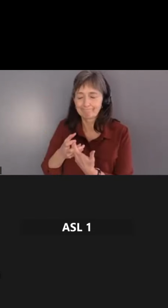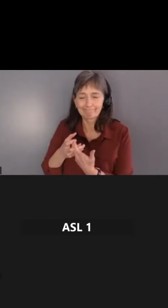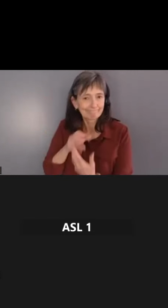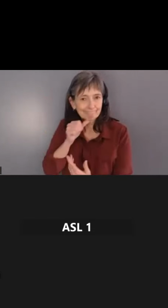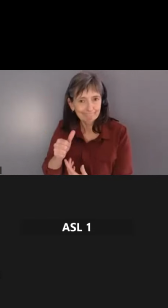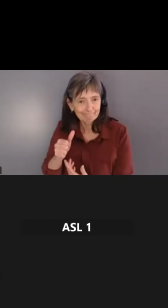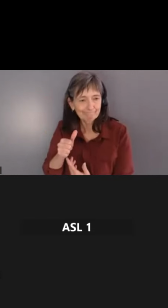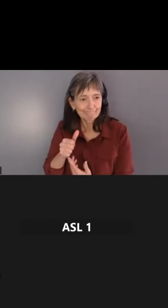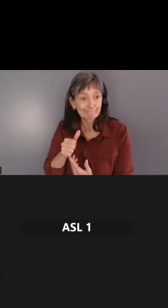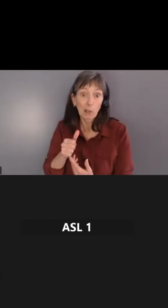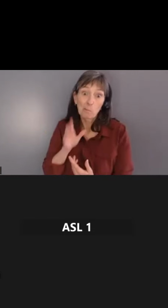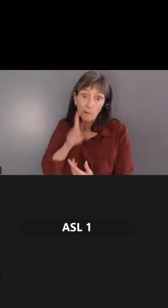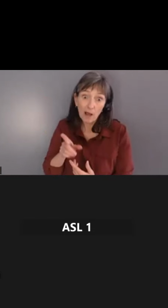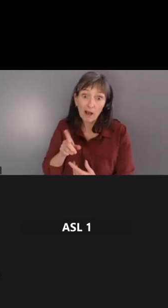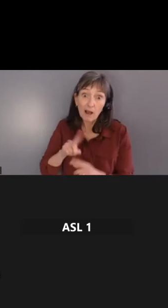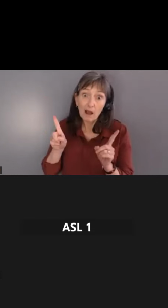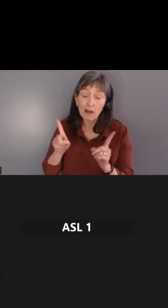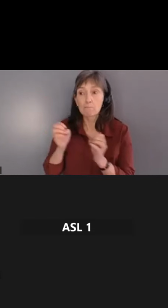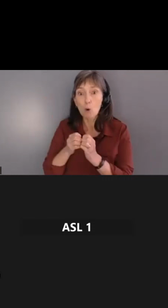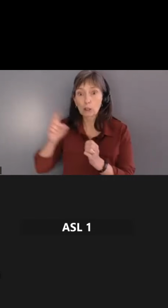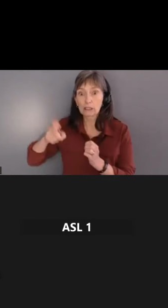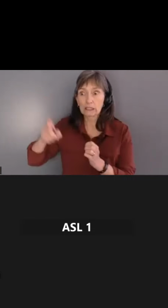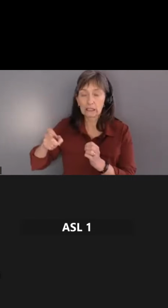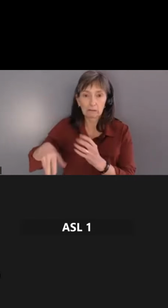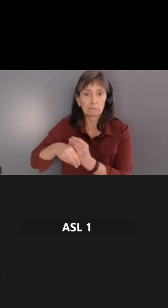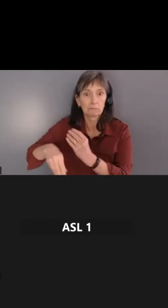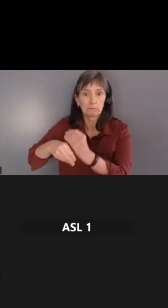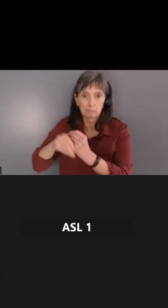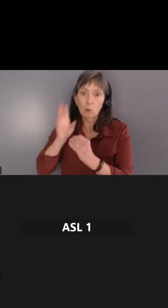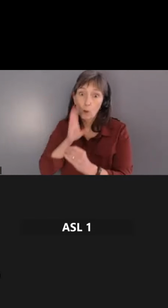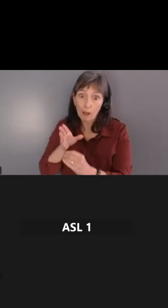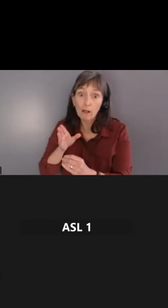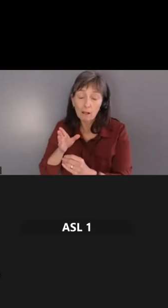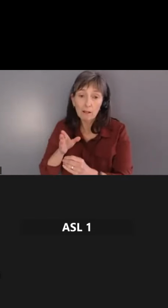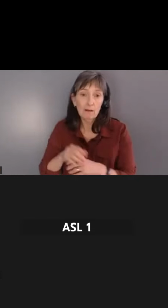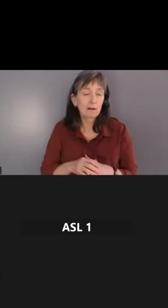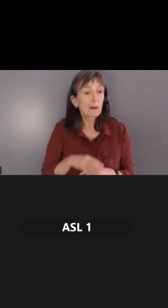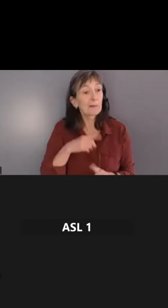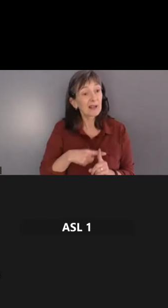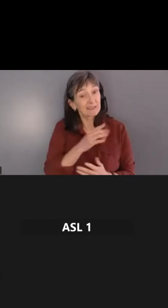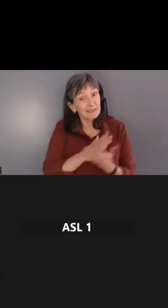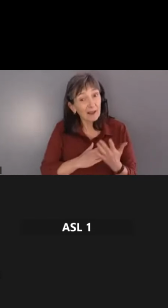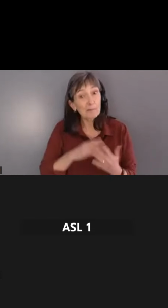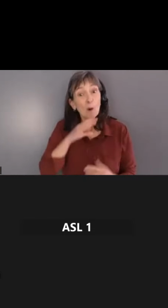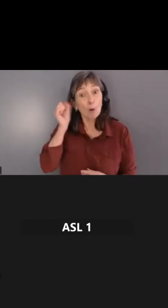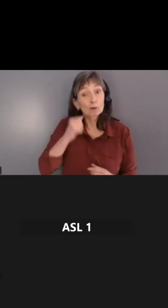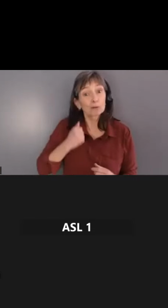will only continue to grow in the coming years. But we also have older Canadians who don't need long-term care homes ending up there due to a lack of better